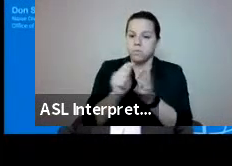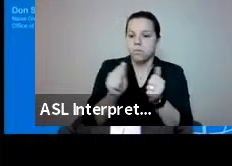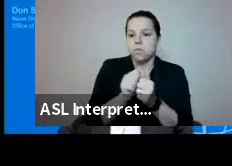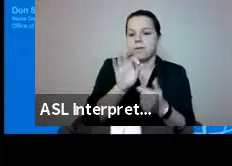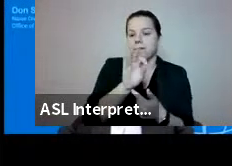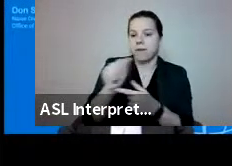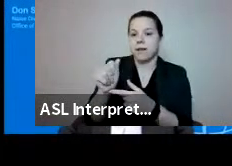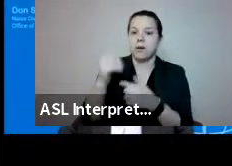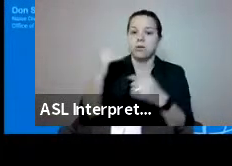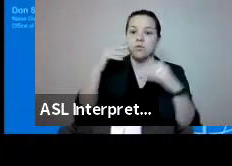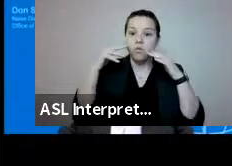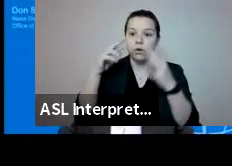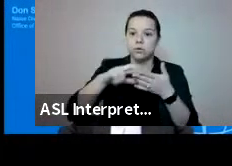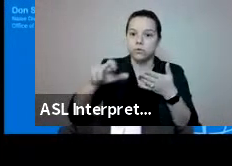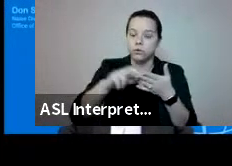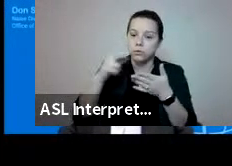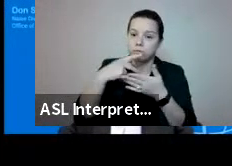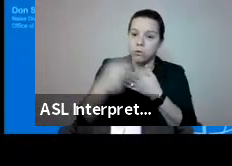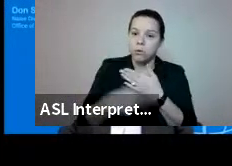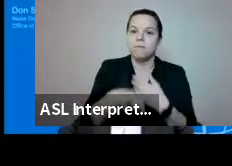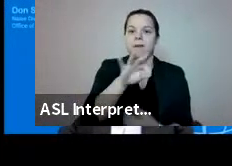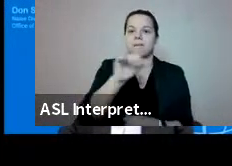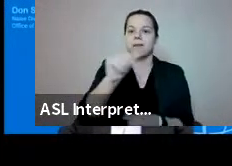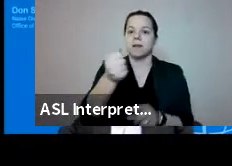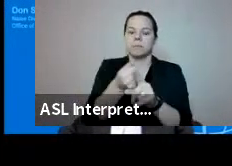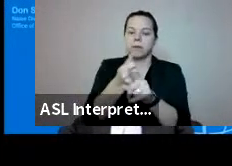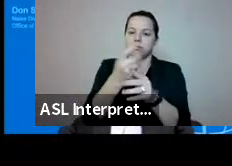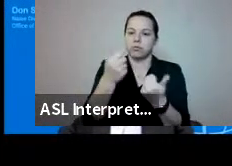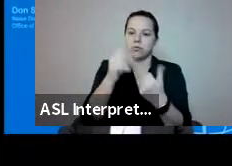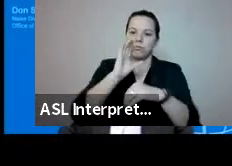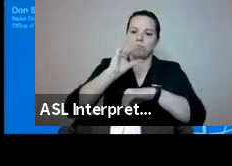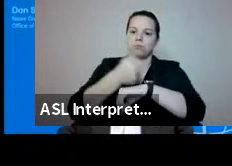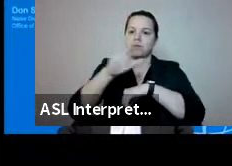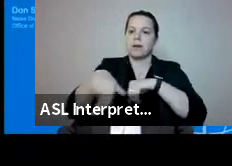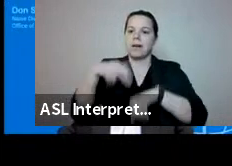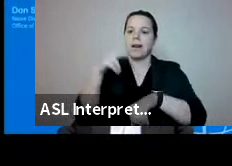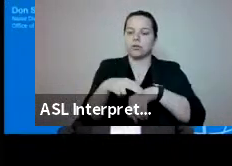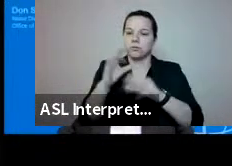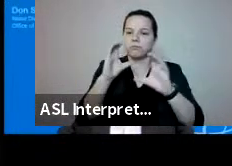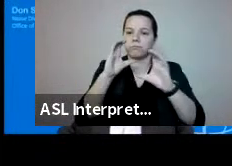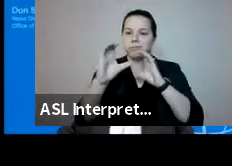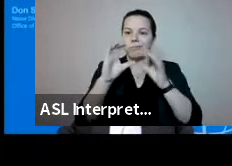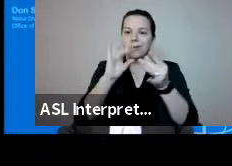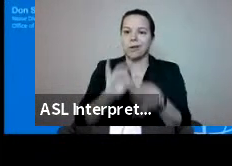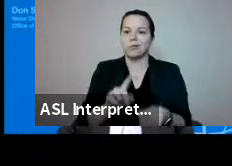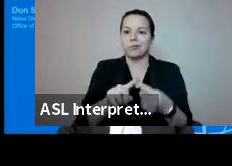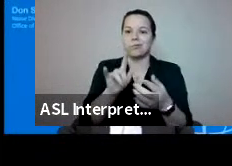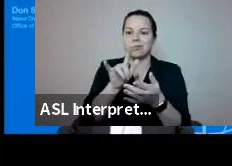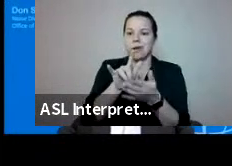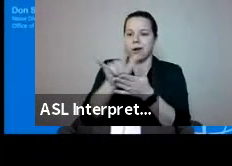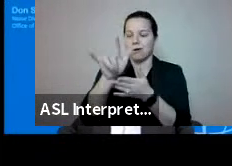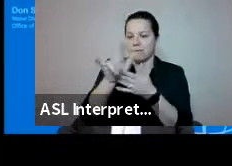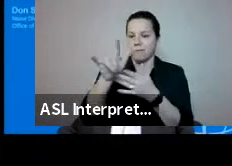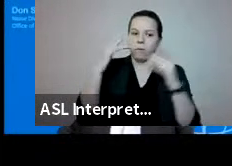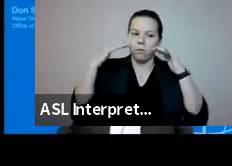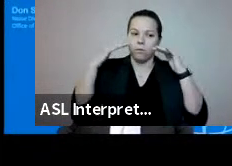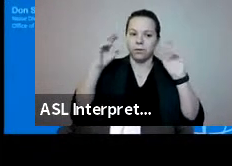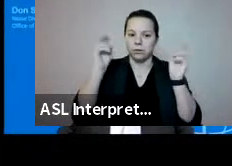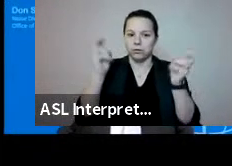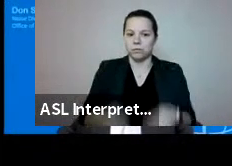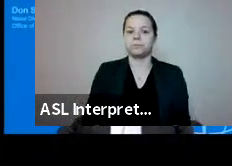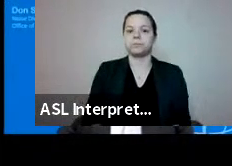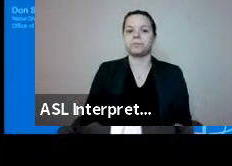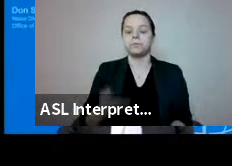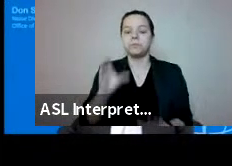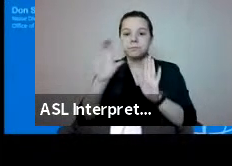research program, FAA is seeking to establish a national dialogue on aircraft noise issues. The graphic on the right shares some of